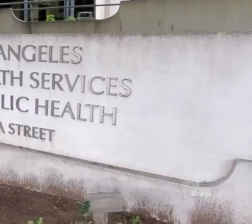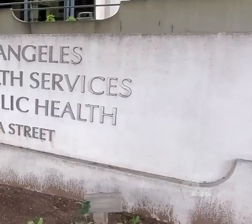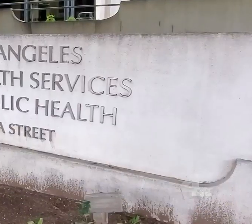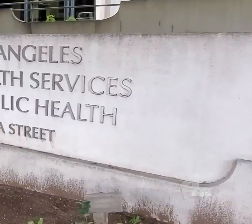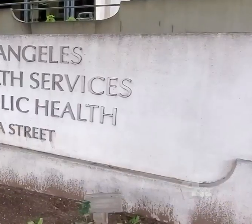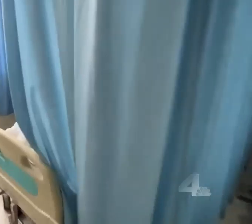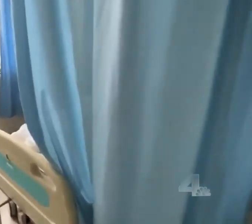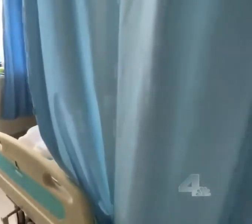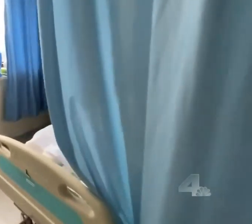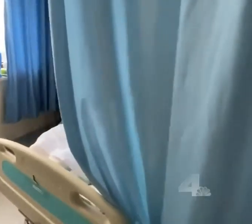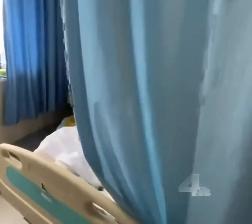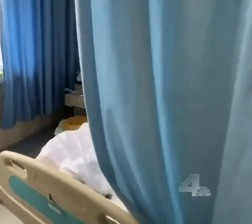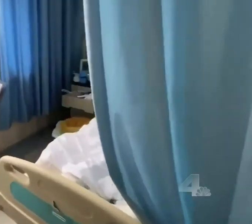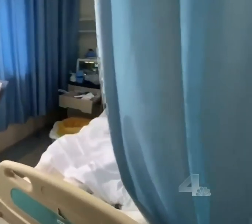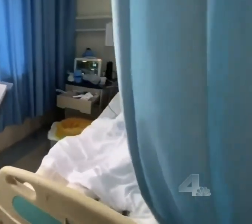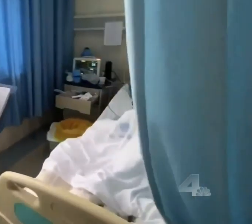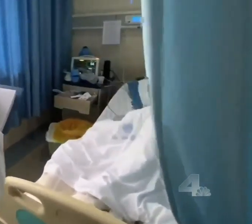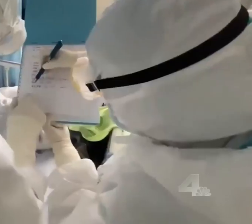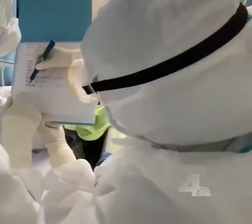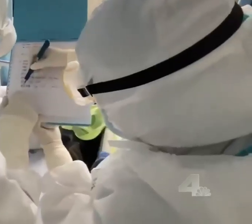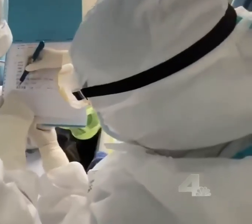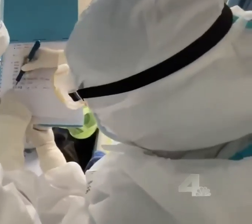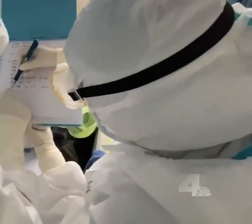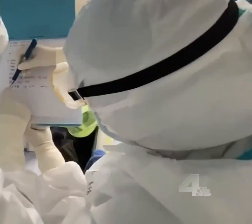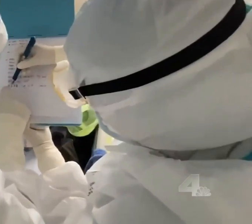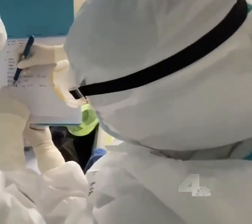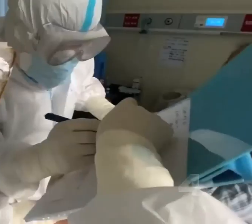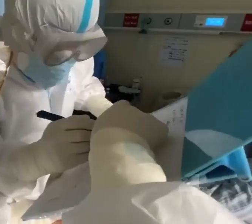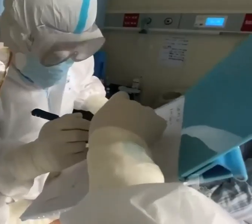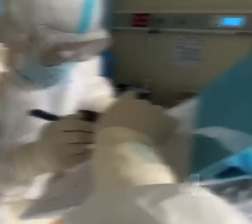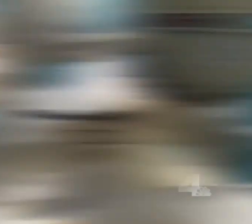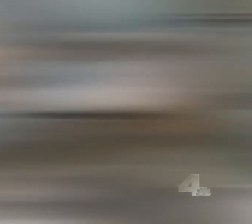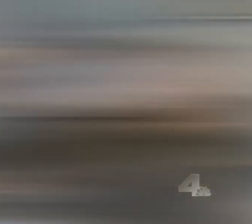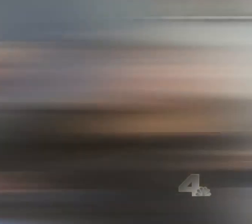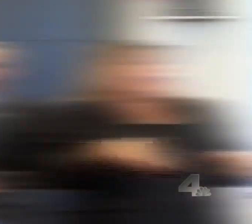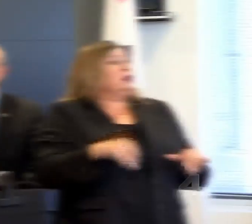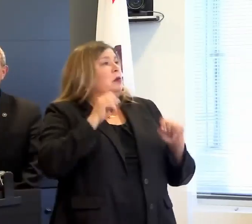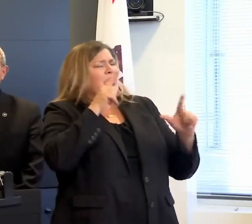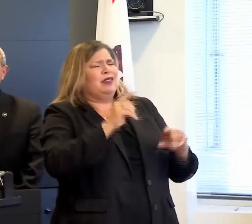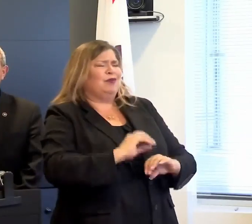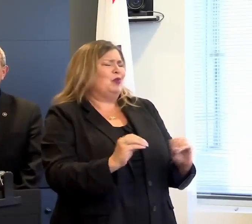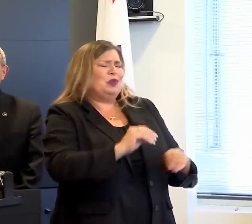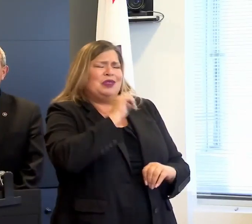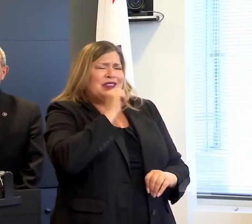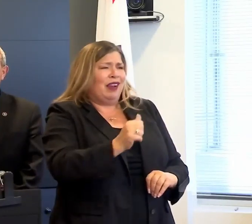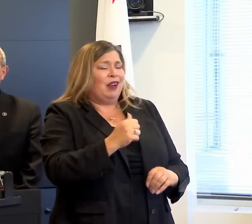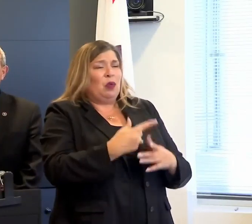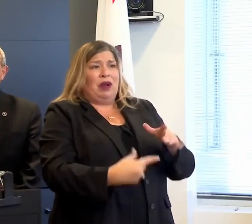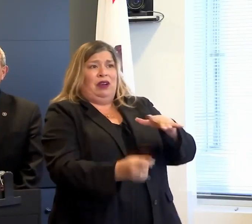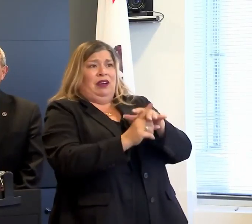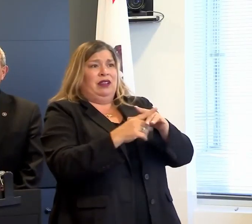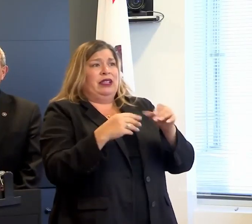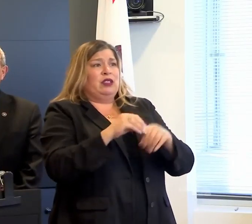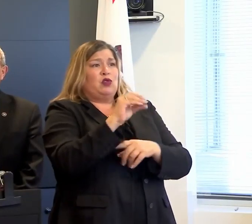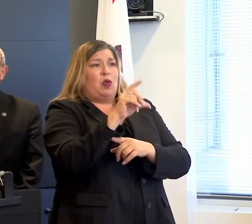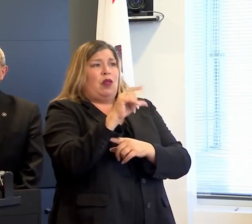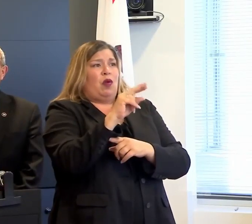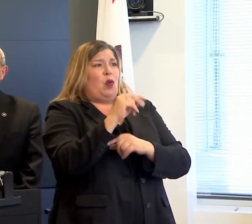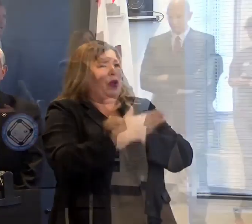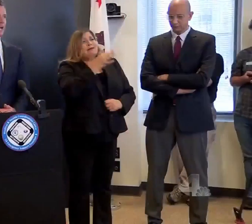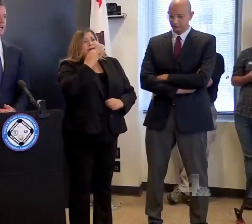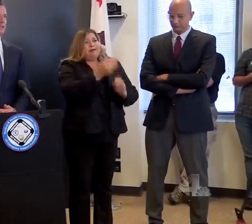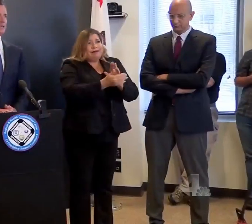state and local level been more vital to the public health and safety than right now. Governor Gavin Newsom has been credited with acting